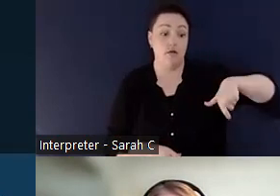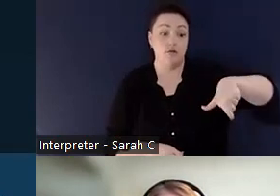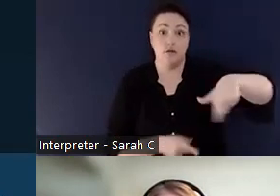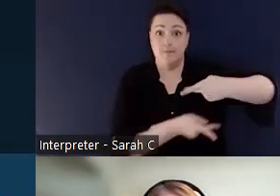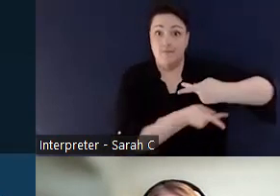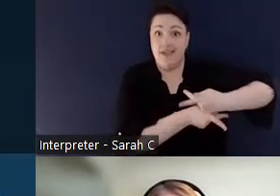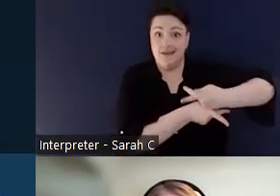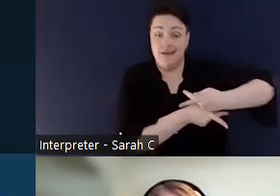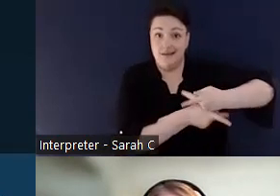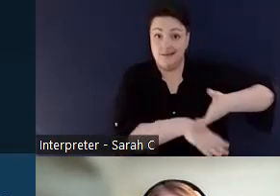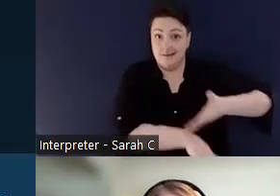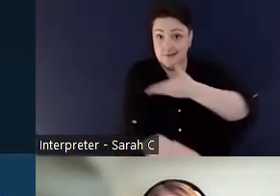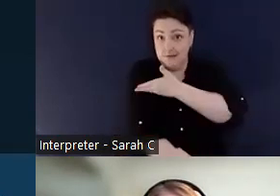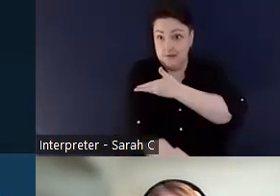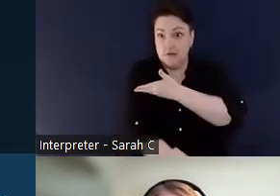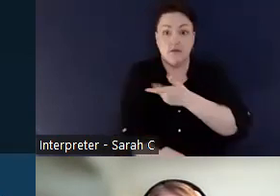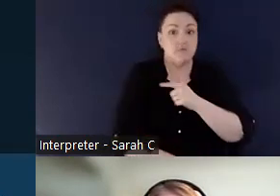Julia.